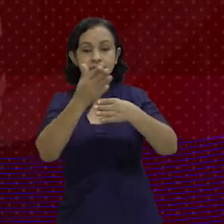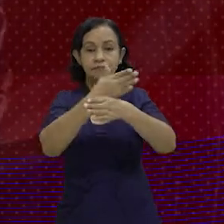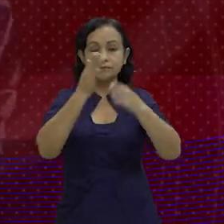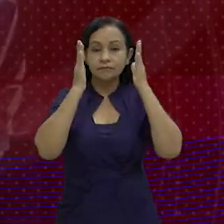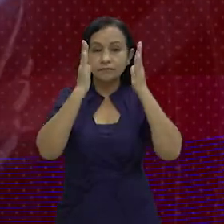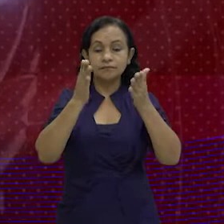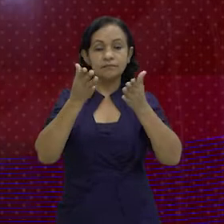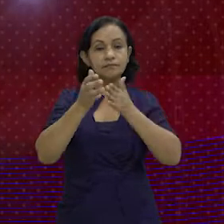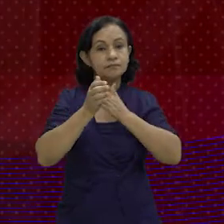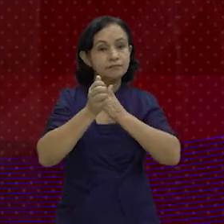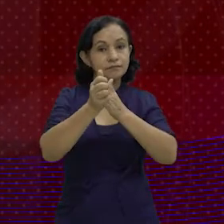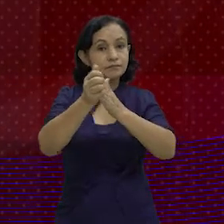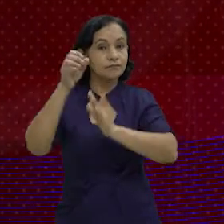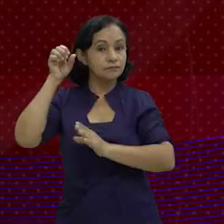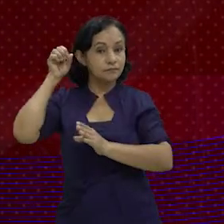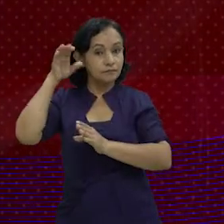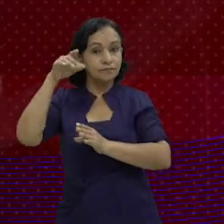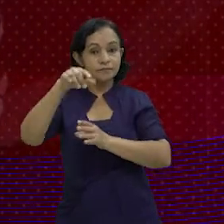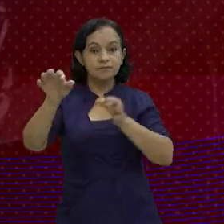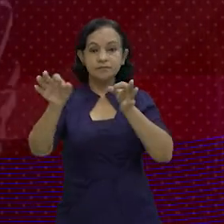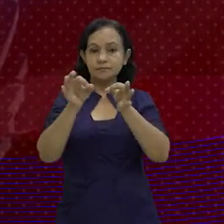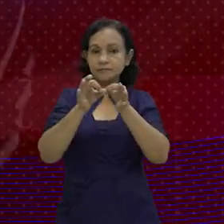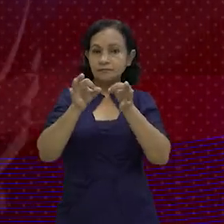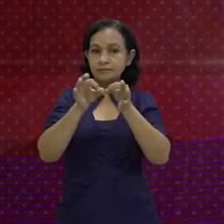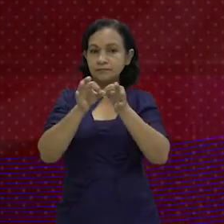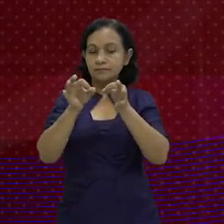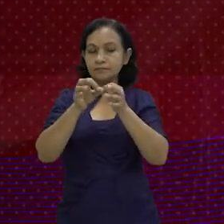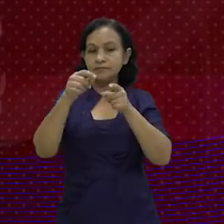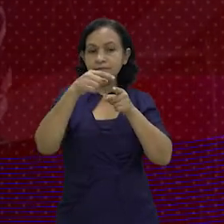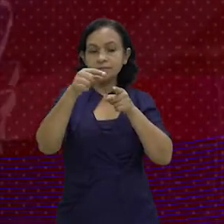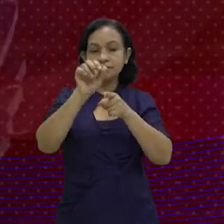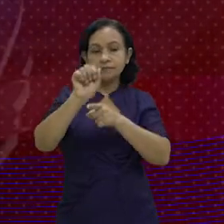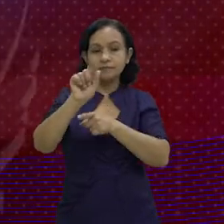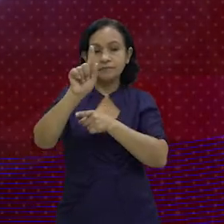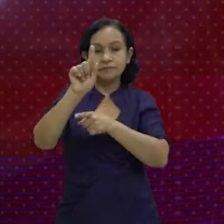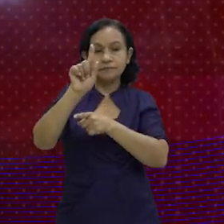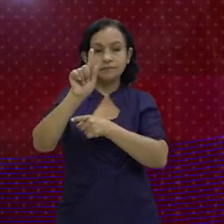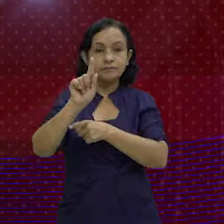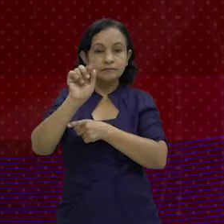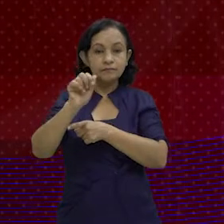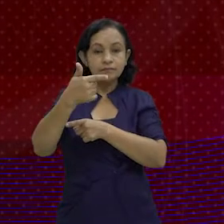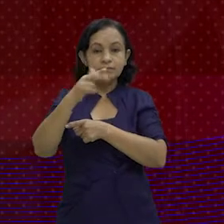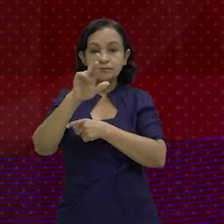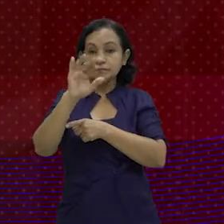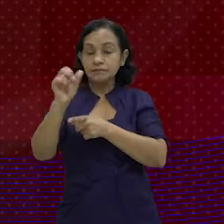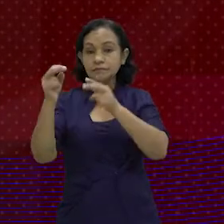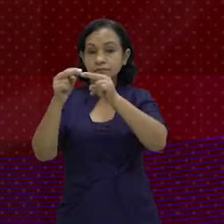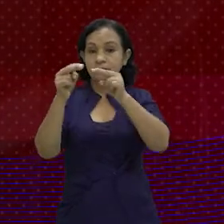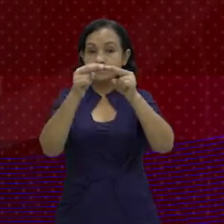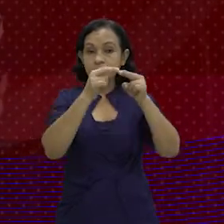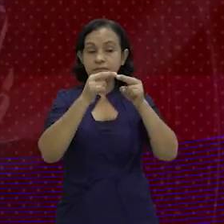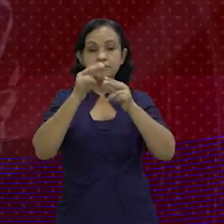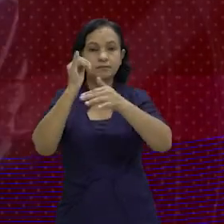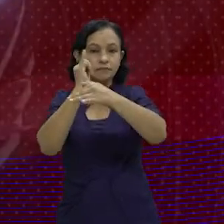our brothers guide in this island and in our municipality we have that articulation